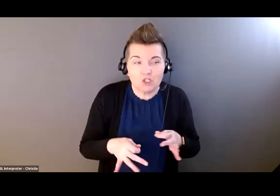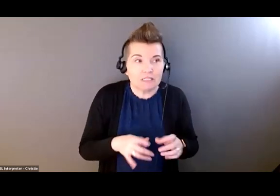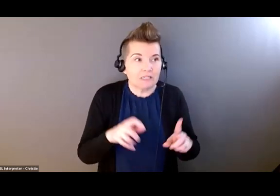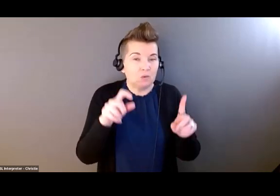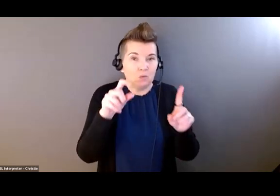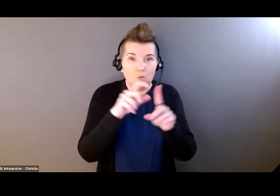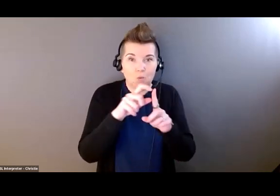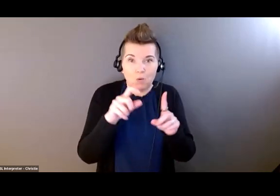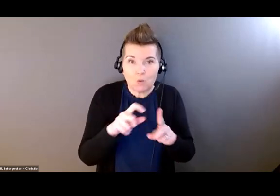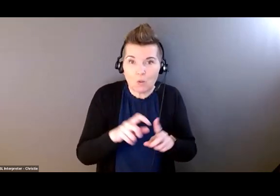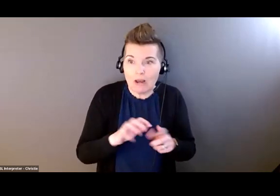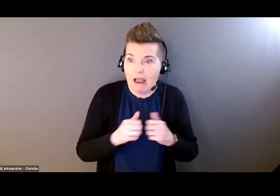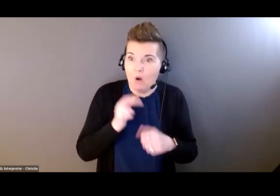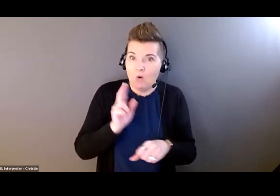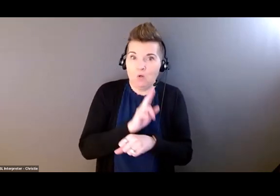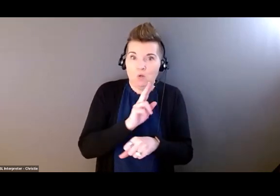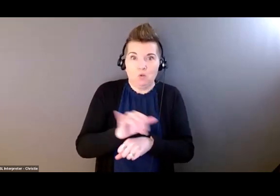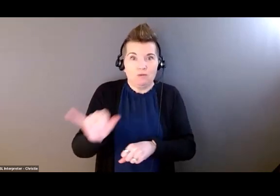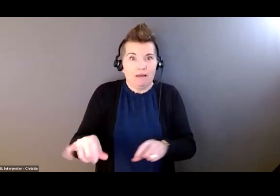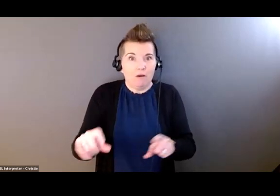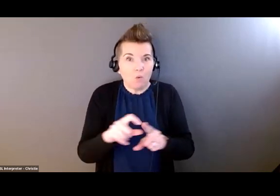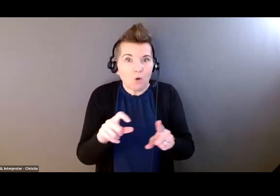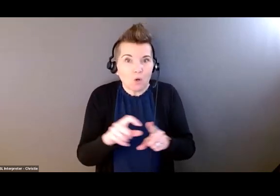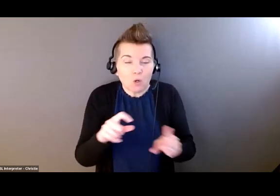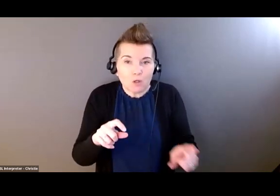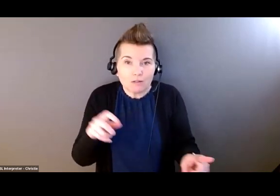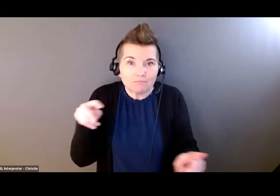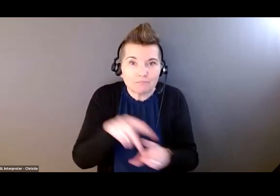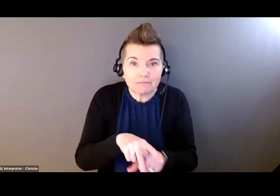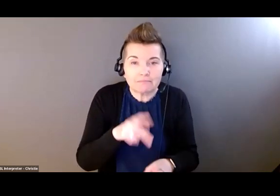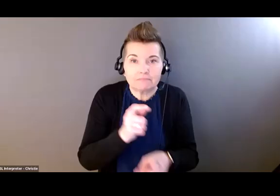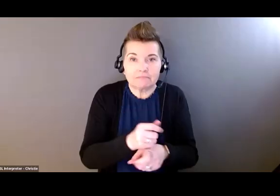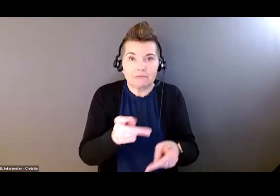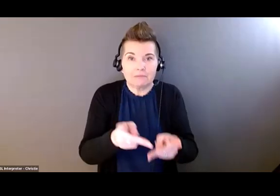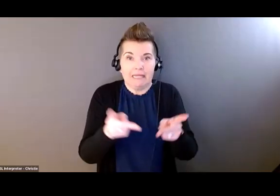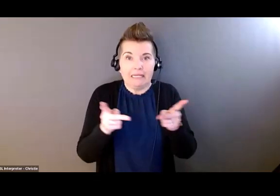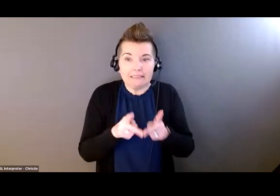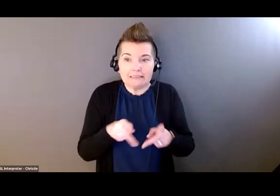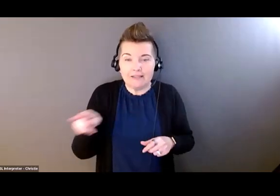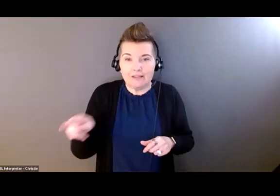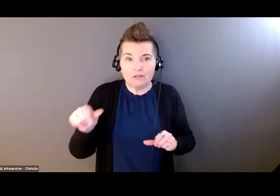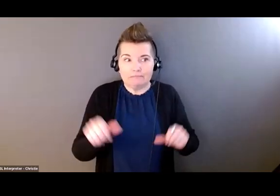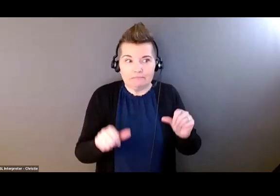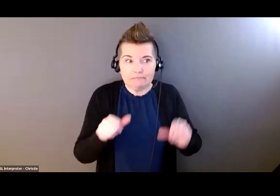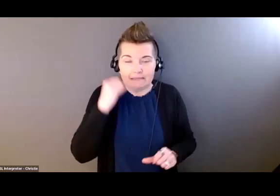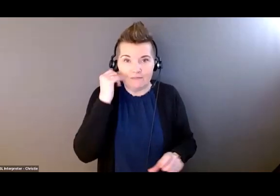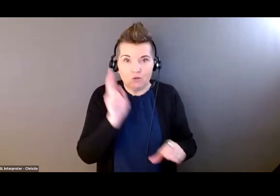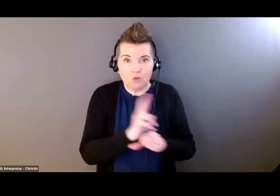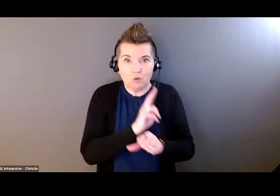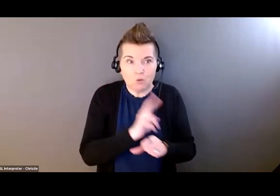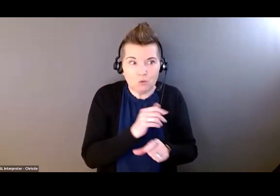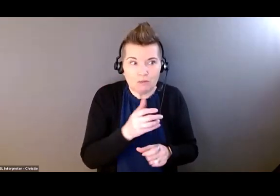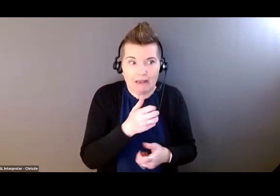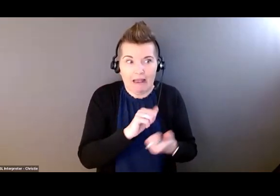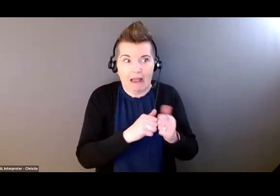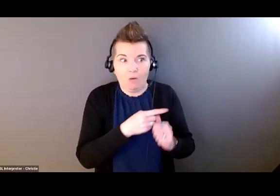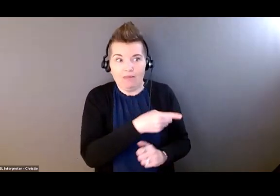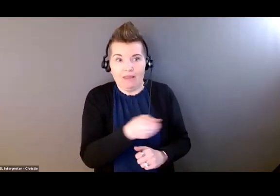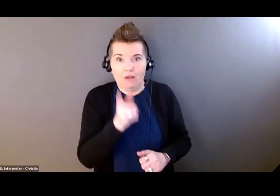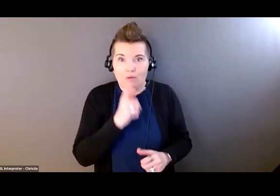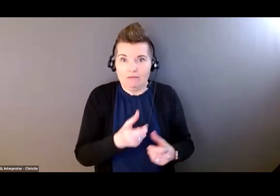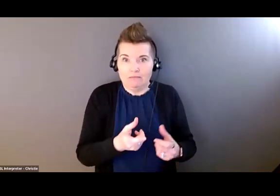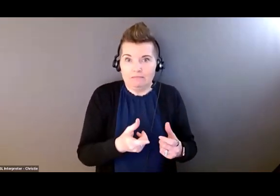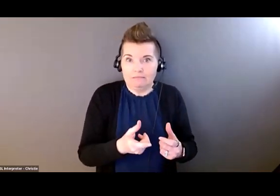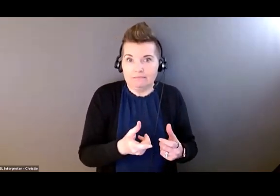is equity? What is it supposed to mean? And for me, it was all about having the conversation and getting down to basics for